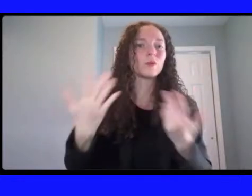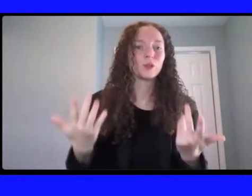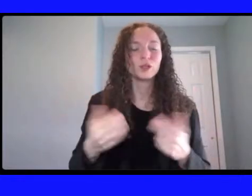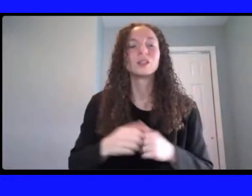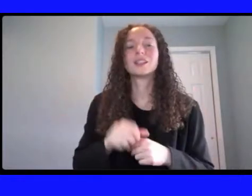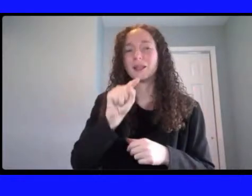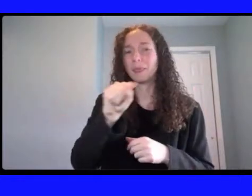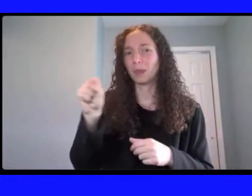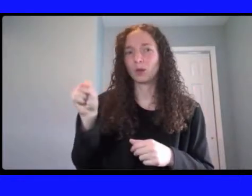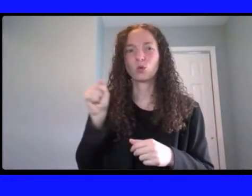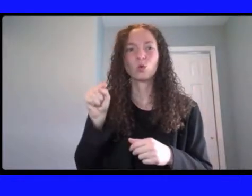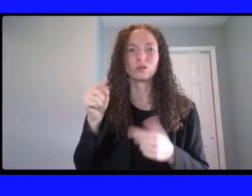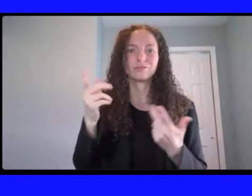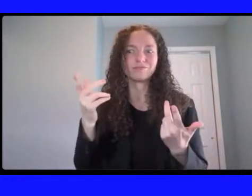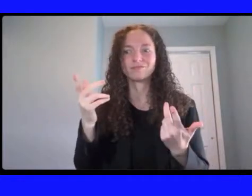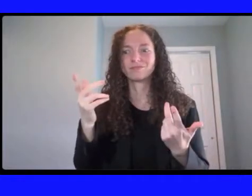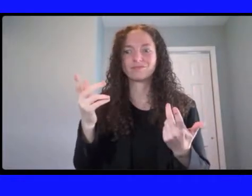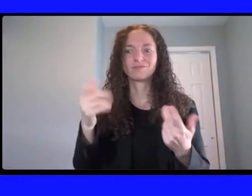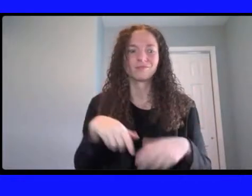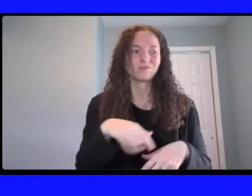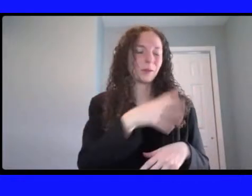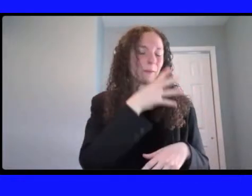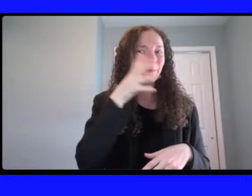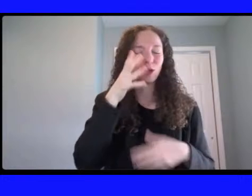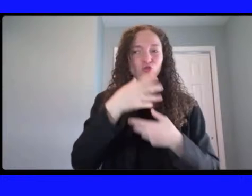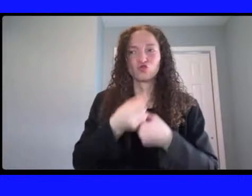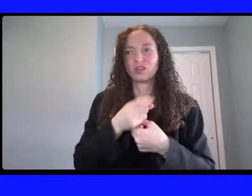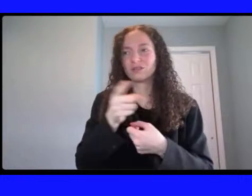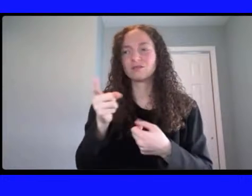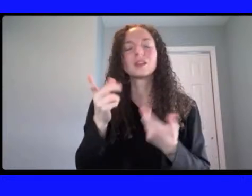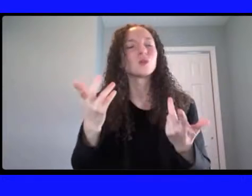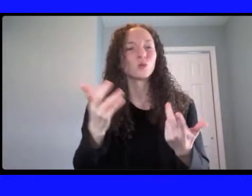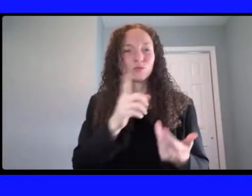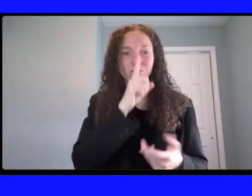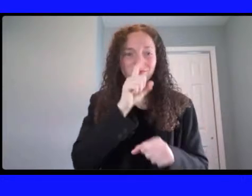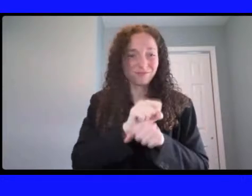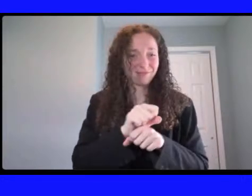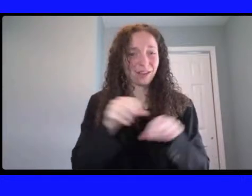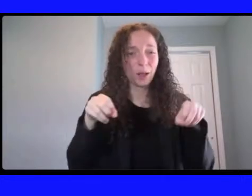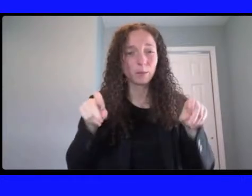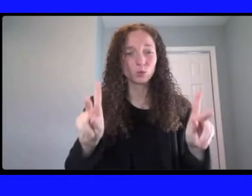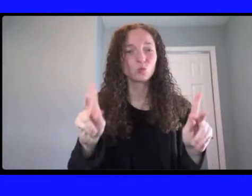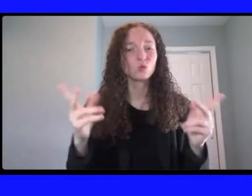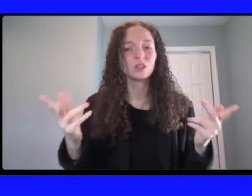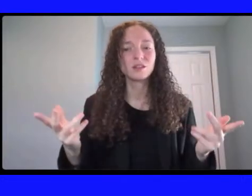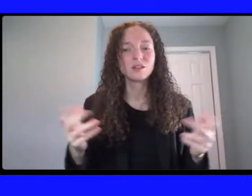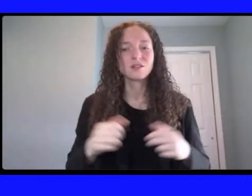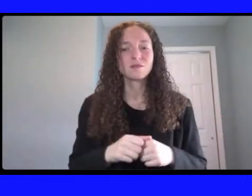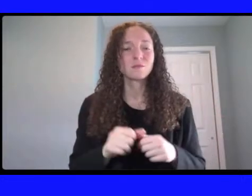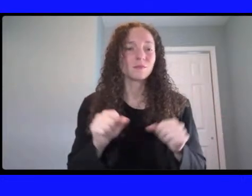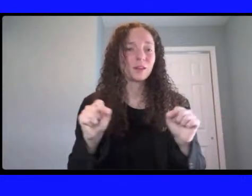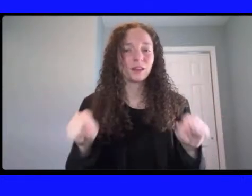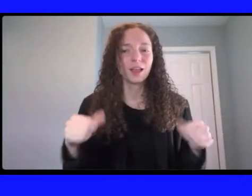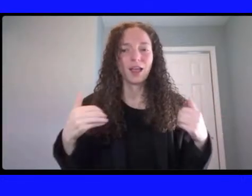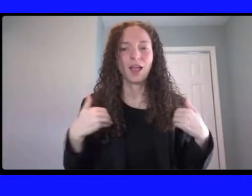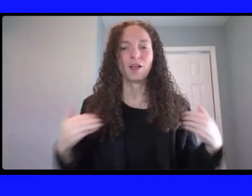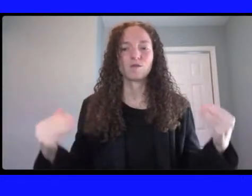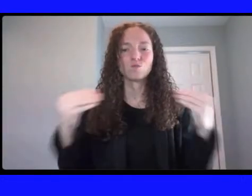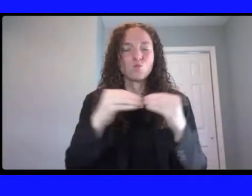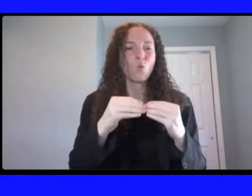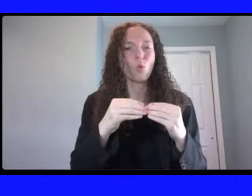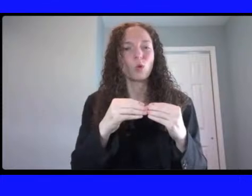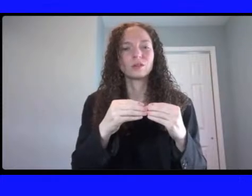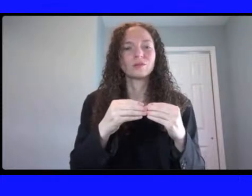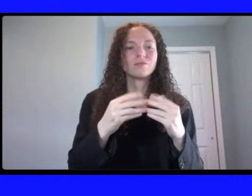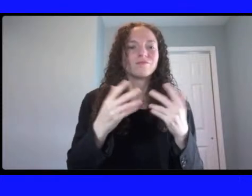a prevention model and that all patients who receive primary care receive services. So it's not a selected